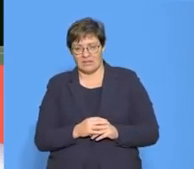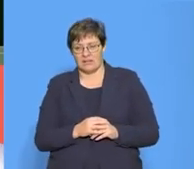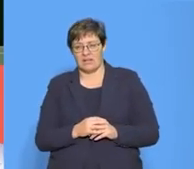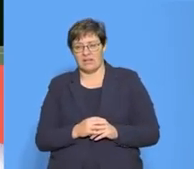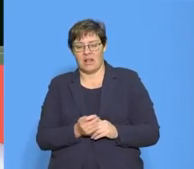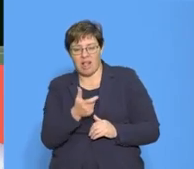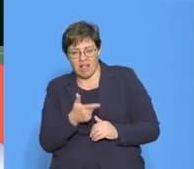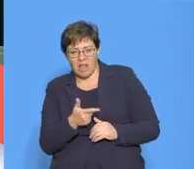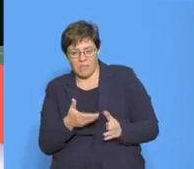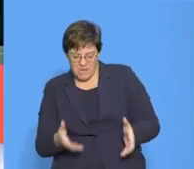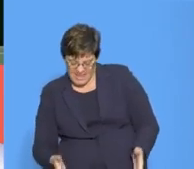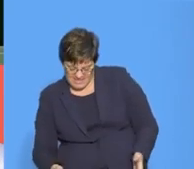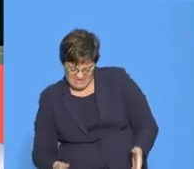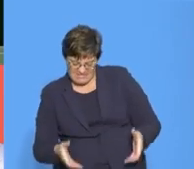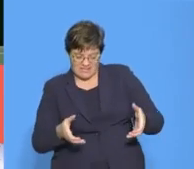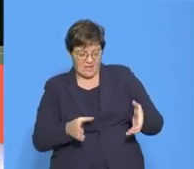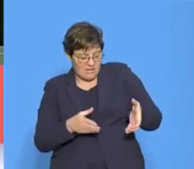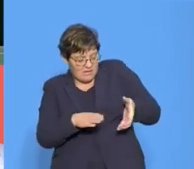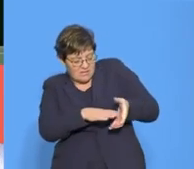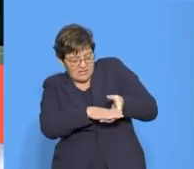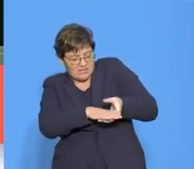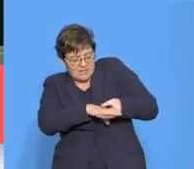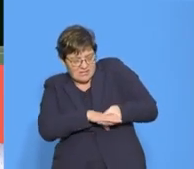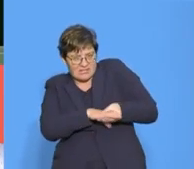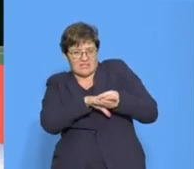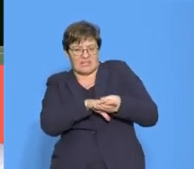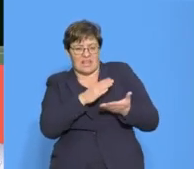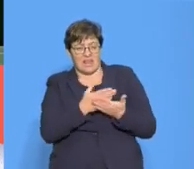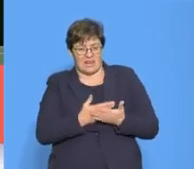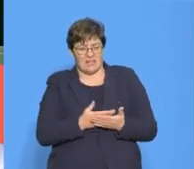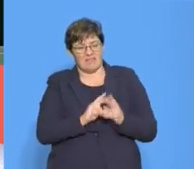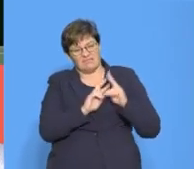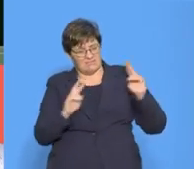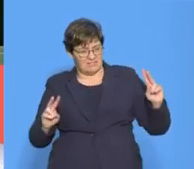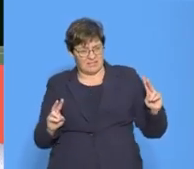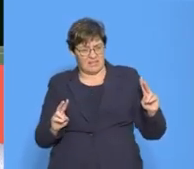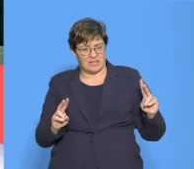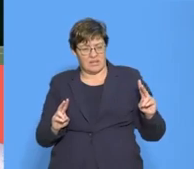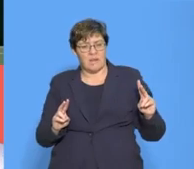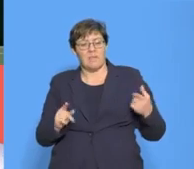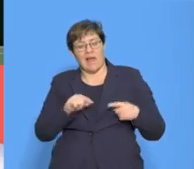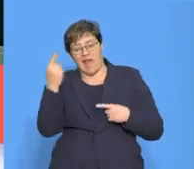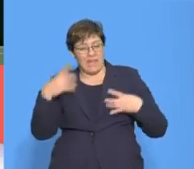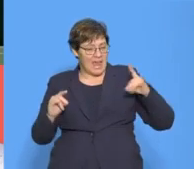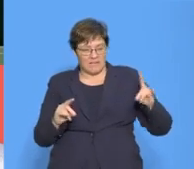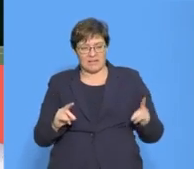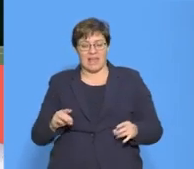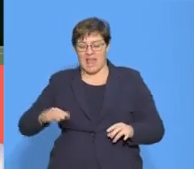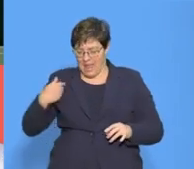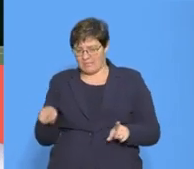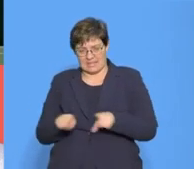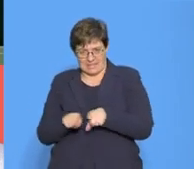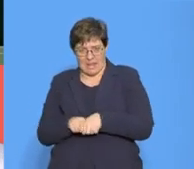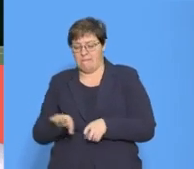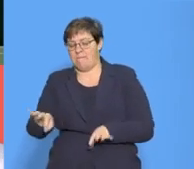and something small. I can do small things. So it basically sets us apart from